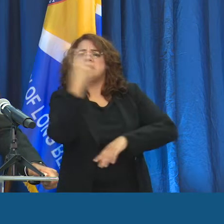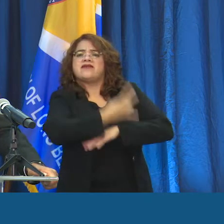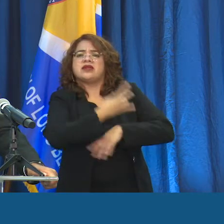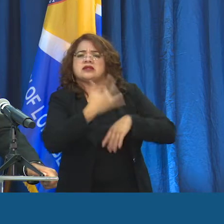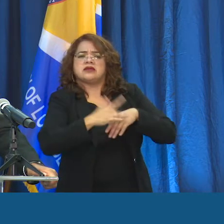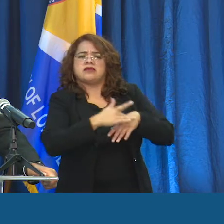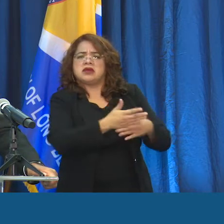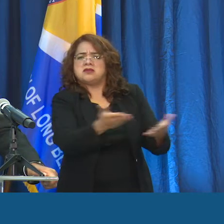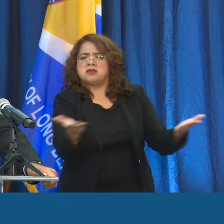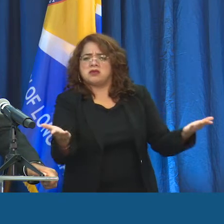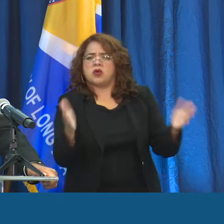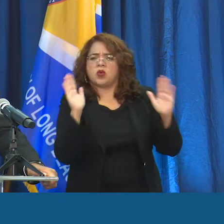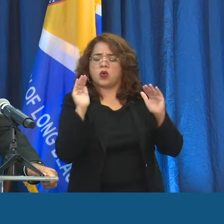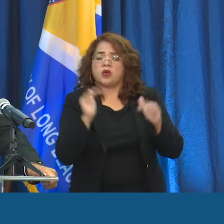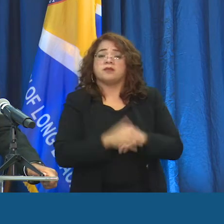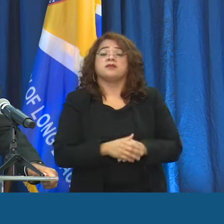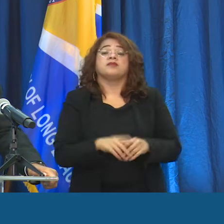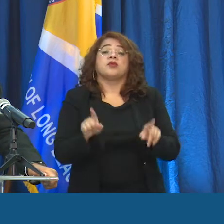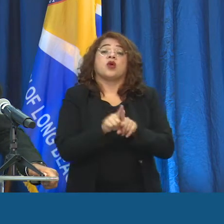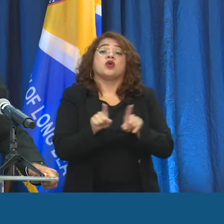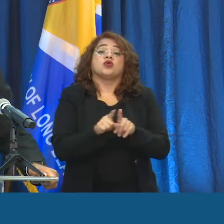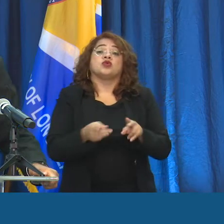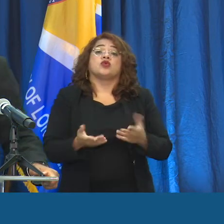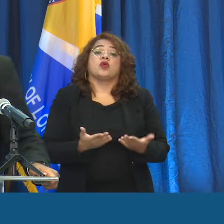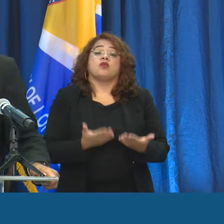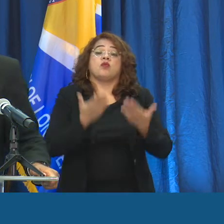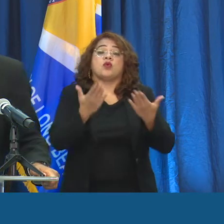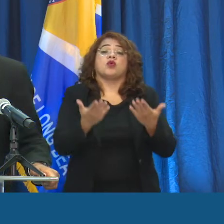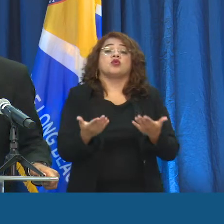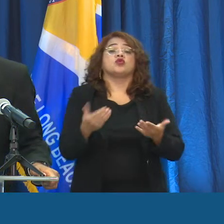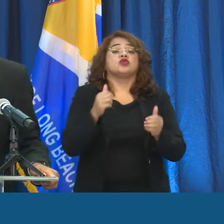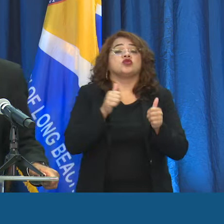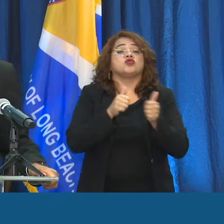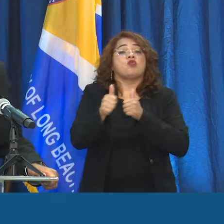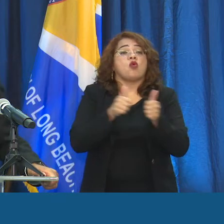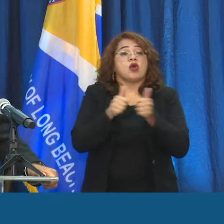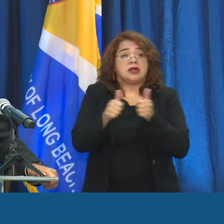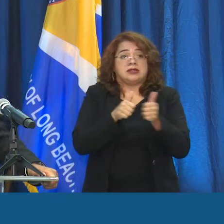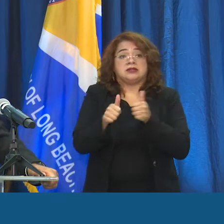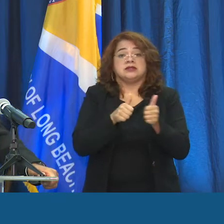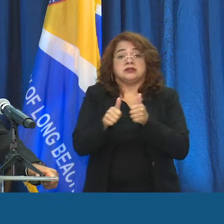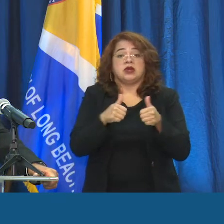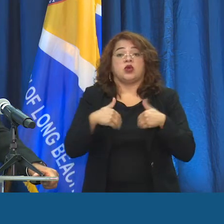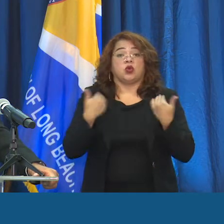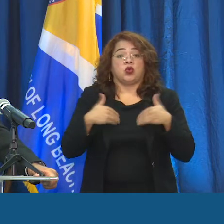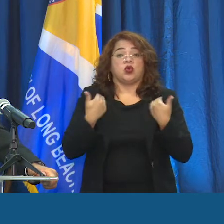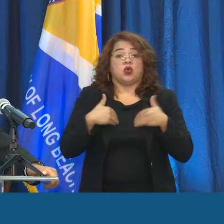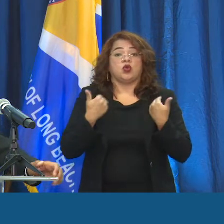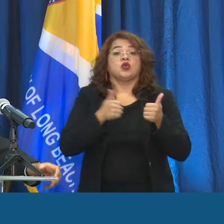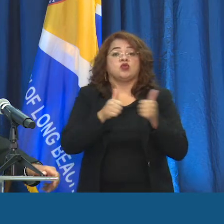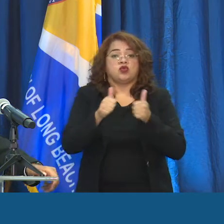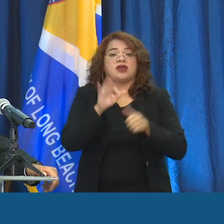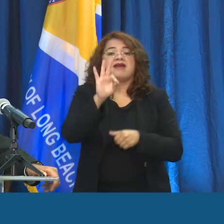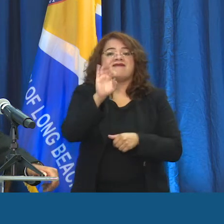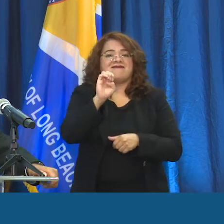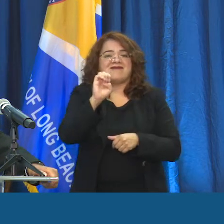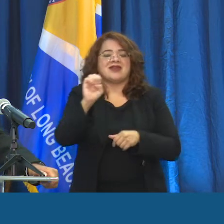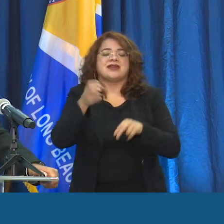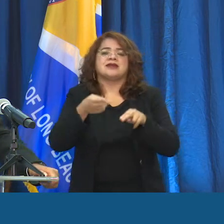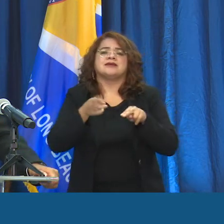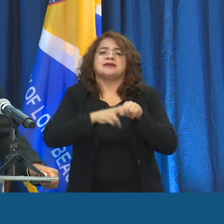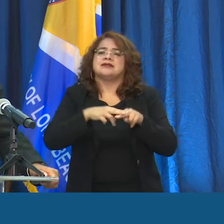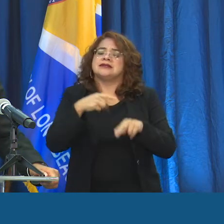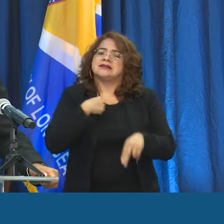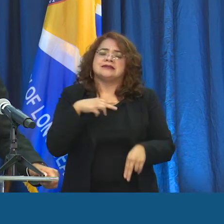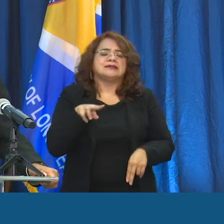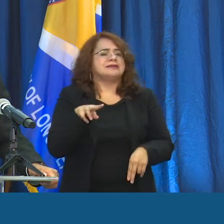proposal from staff to increase the fees on youth sports. I also could not support that, especially